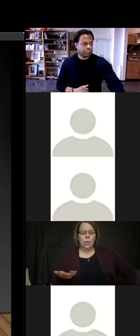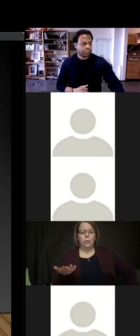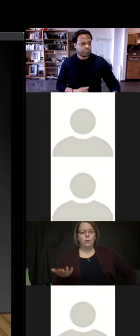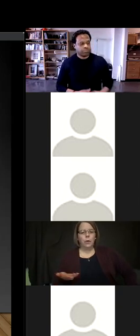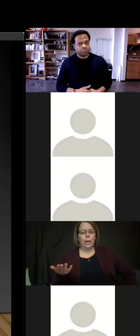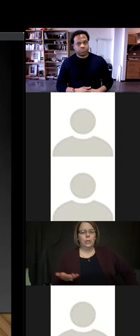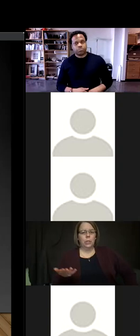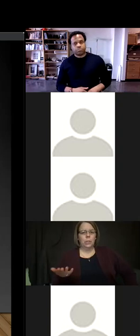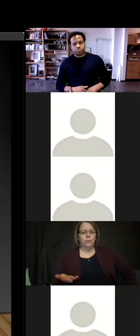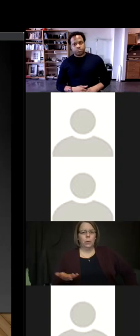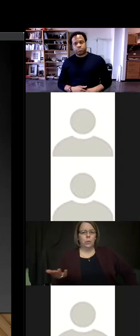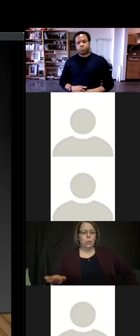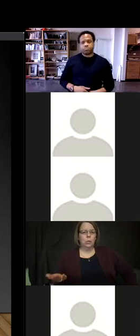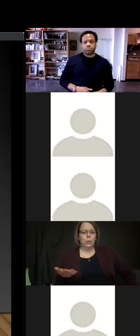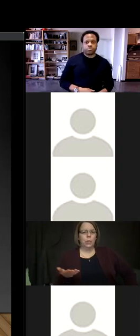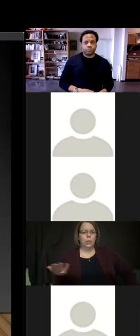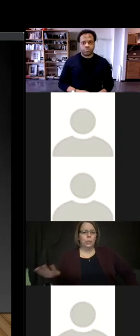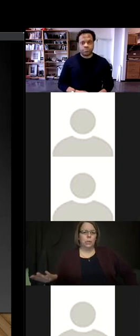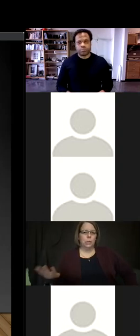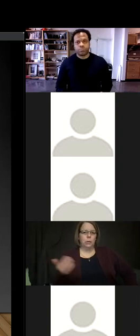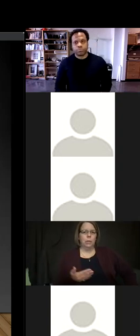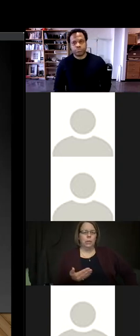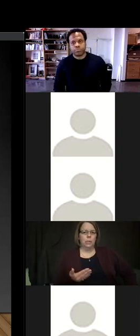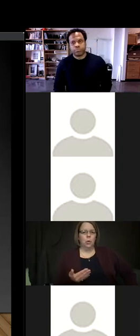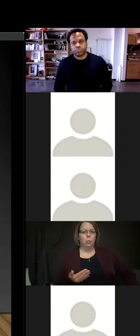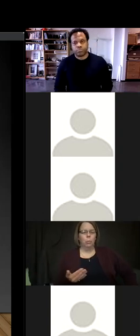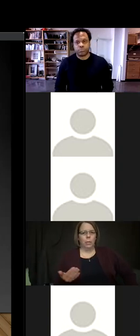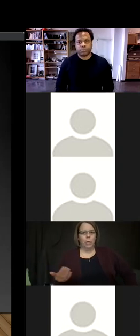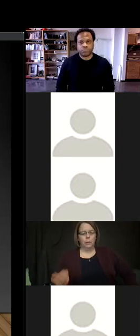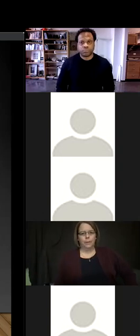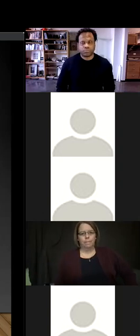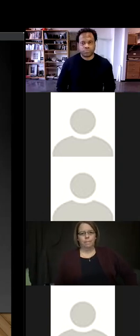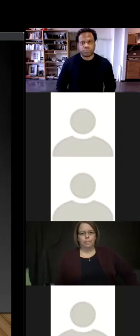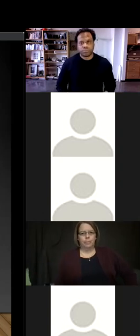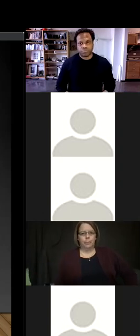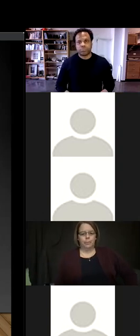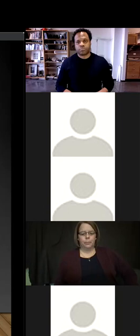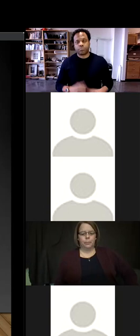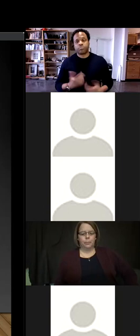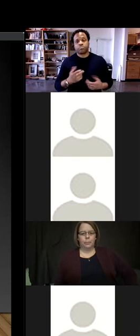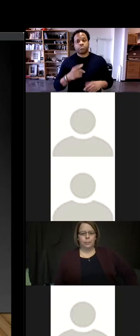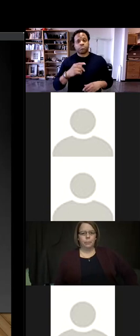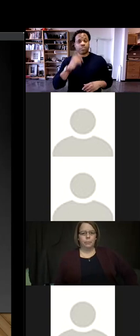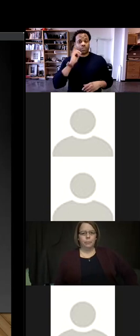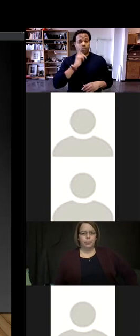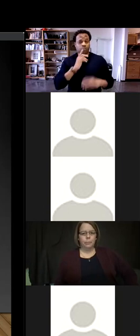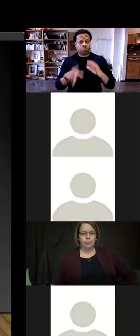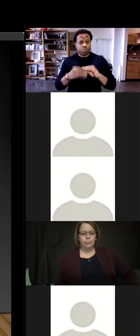So there's other variations of those two things that exist comorbidly.